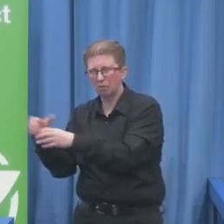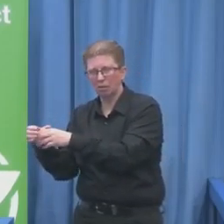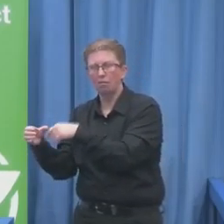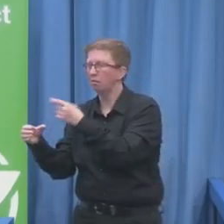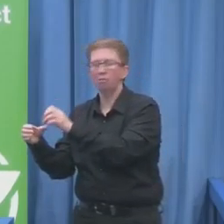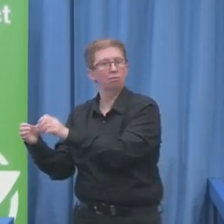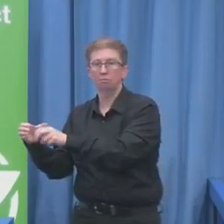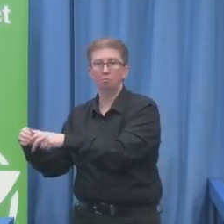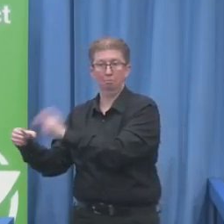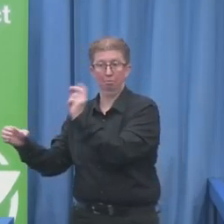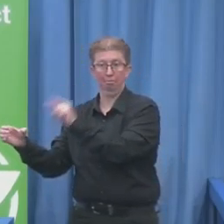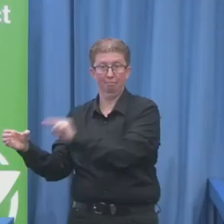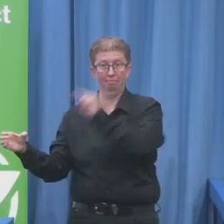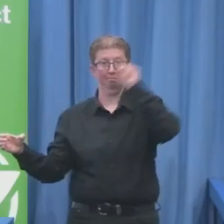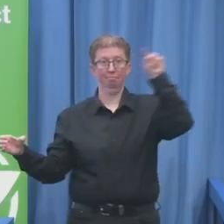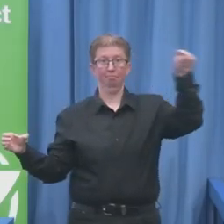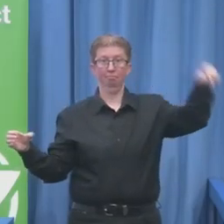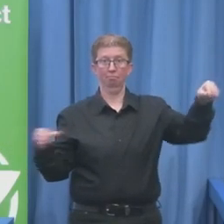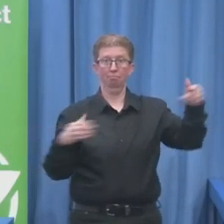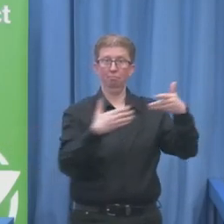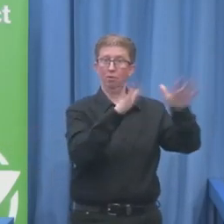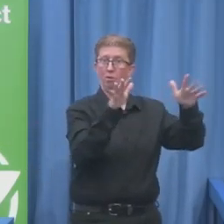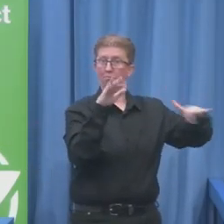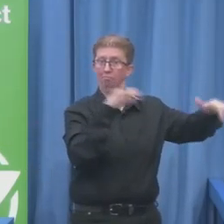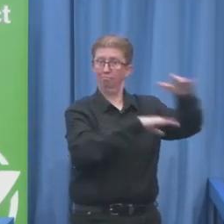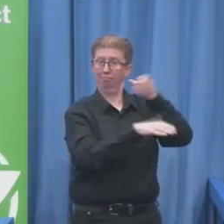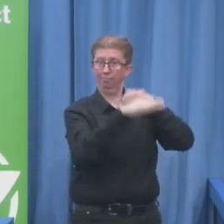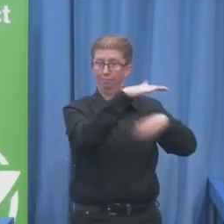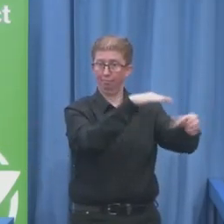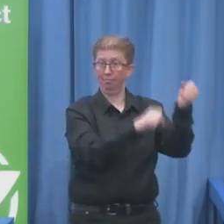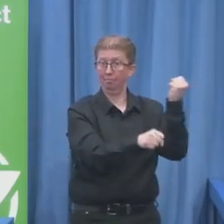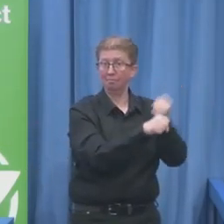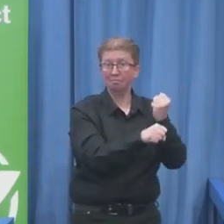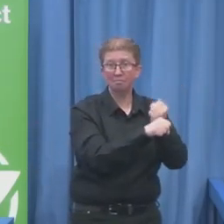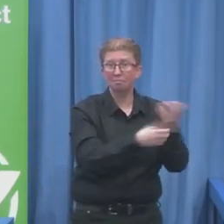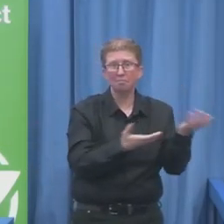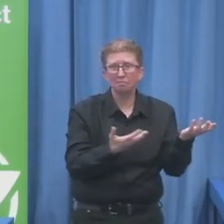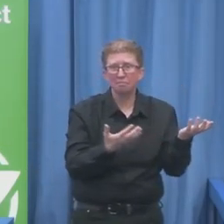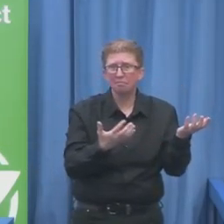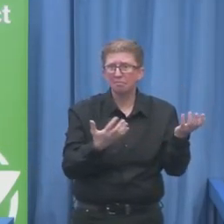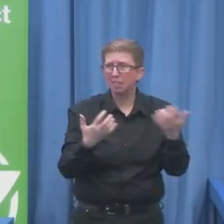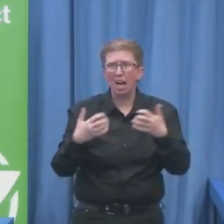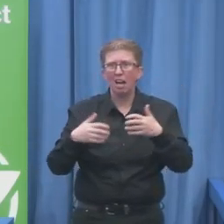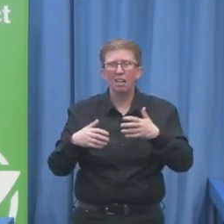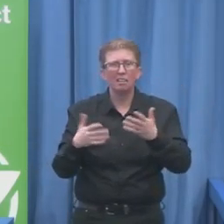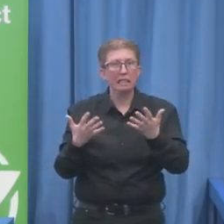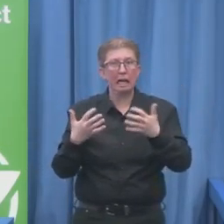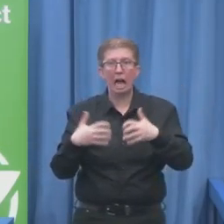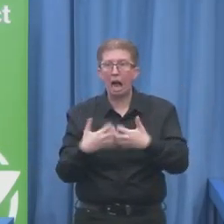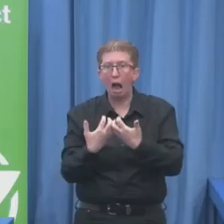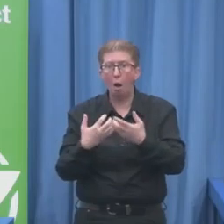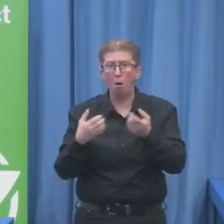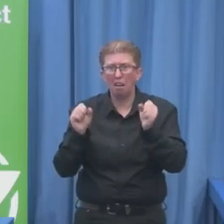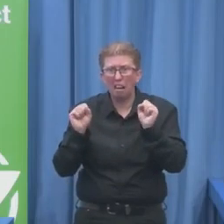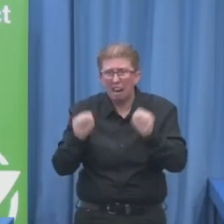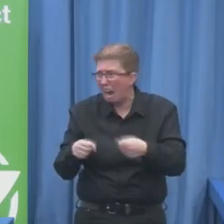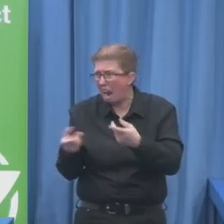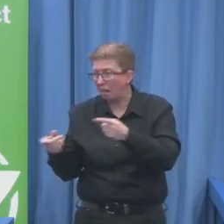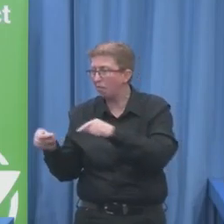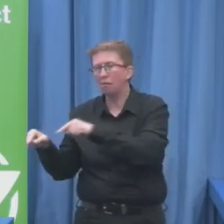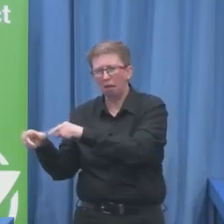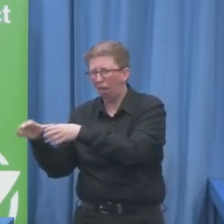now unemployed still or waiting to be placed? Just to understand the transition plan, because this was, of course,